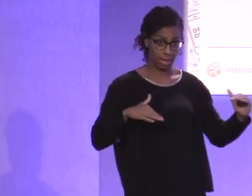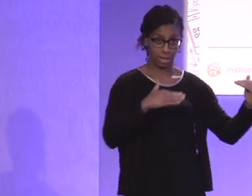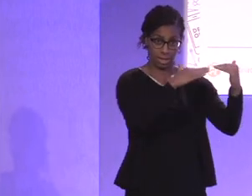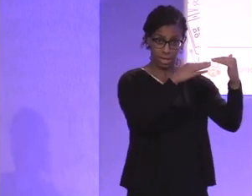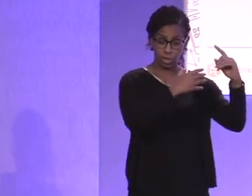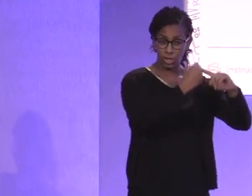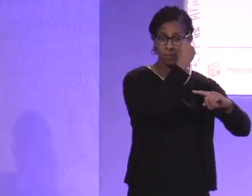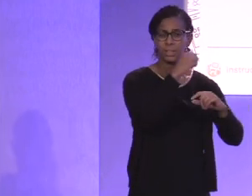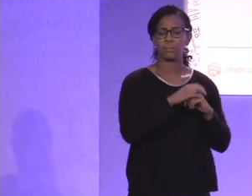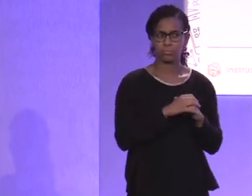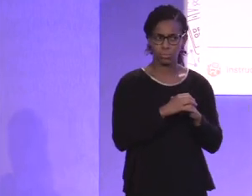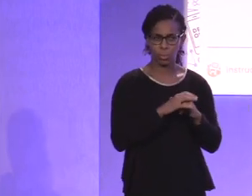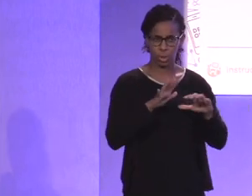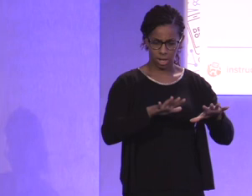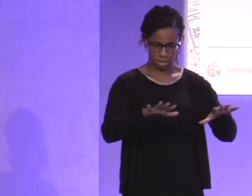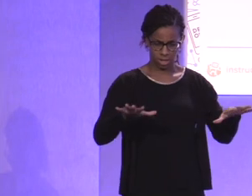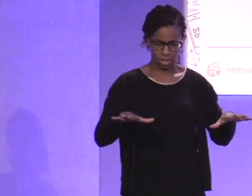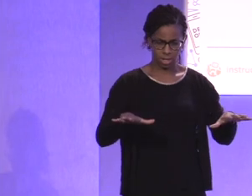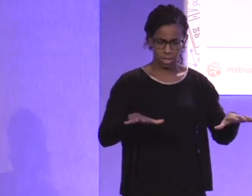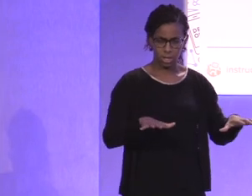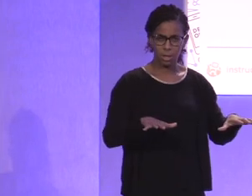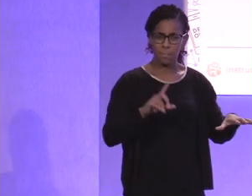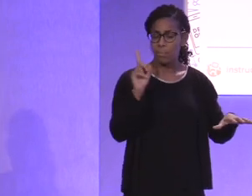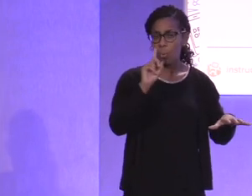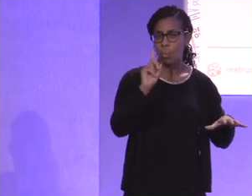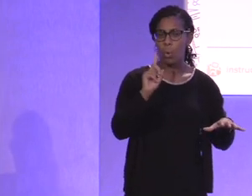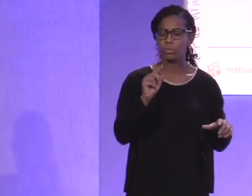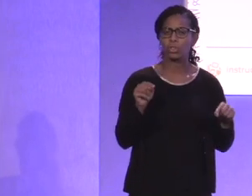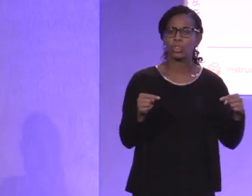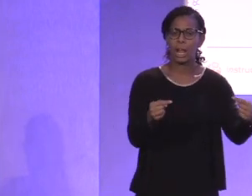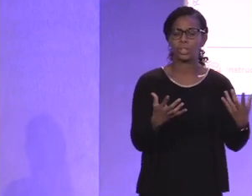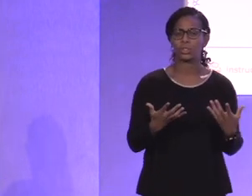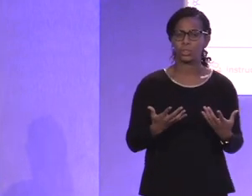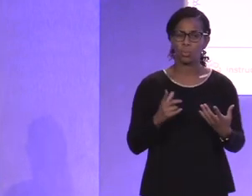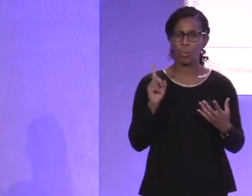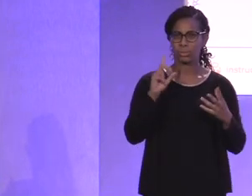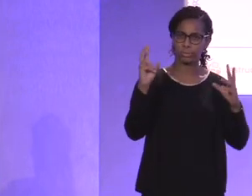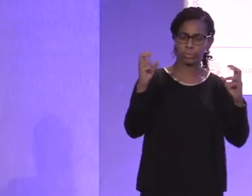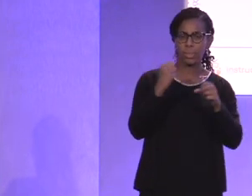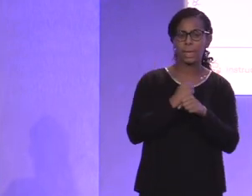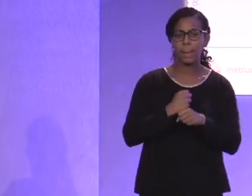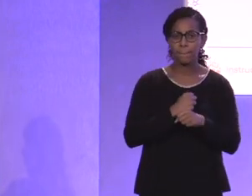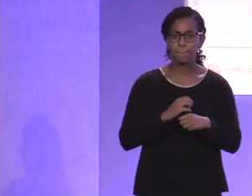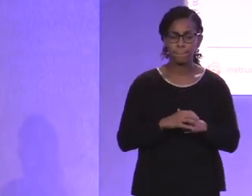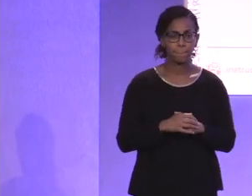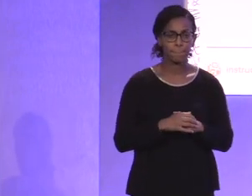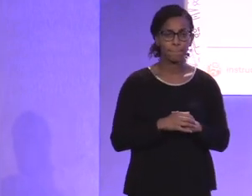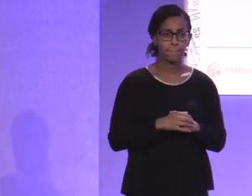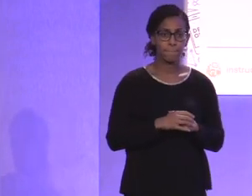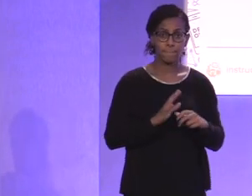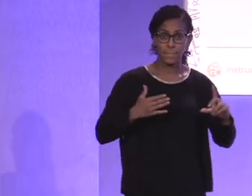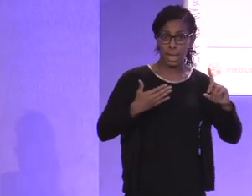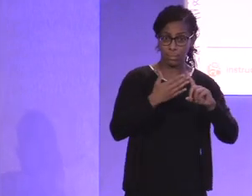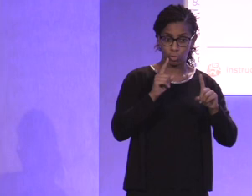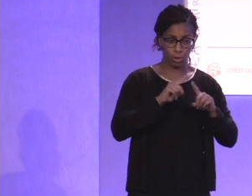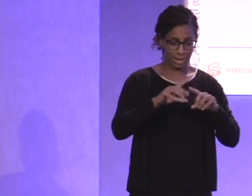is the game? What is the challenge? The thought that came to mind was Farmville. It's like you're trying to keep all these things in flight. You're trying to keep your users